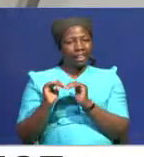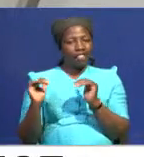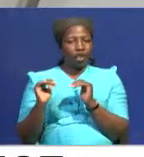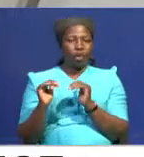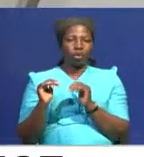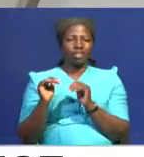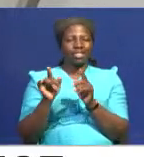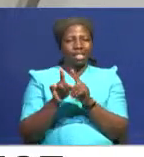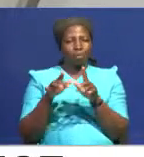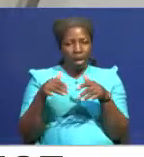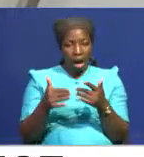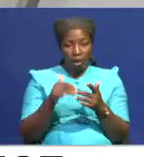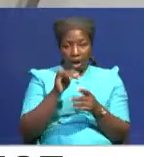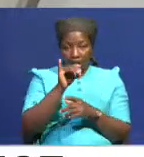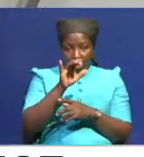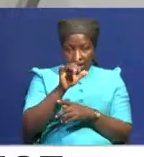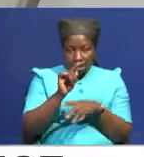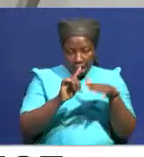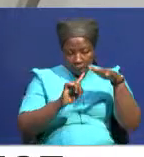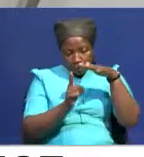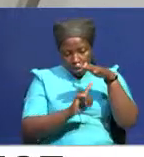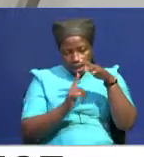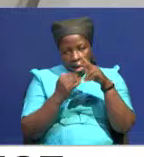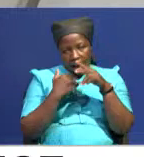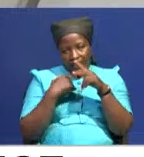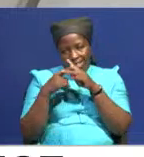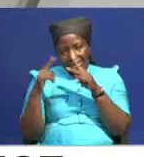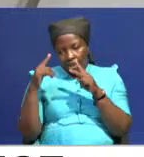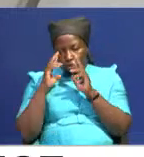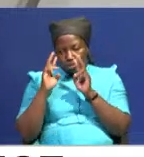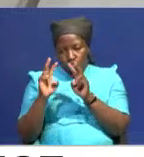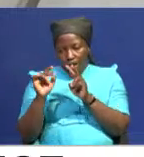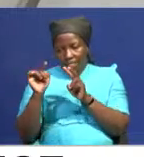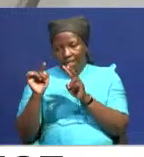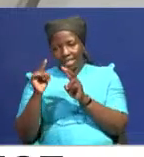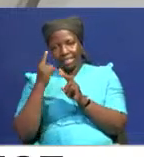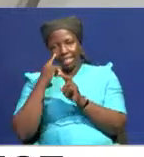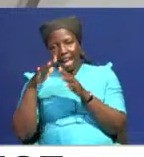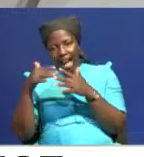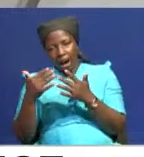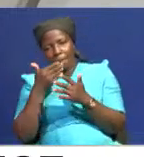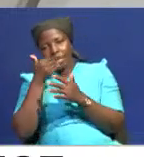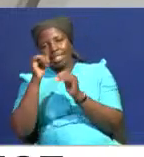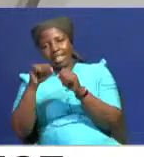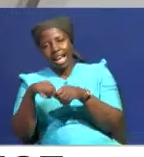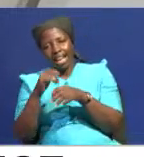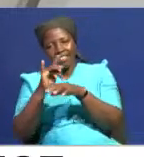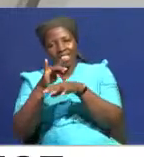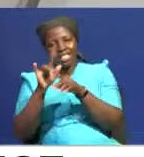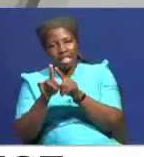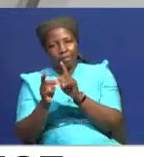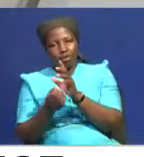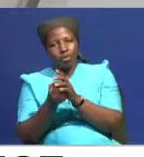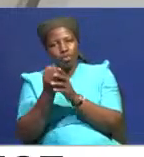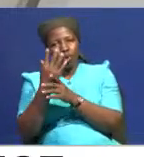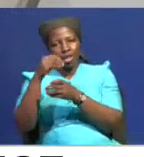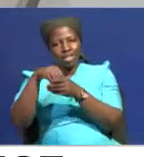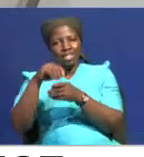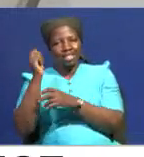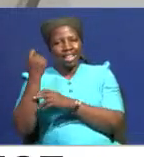ICT has started to look into this and see how best it can affect or grow in the Kenyan